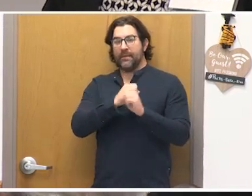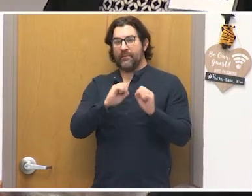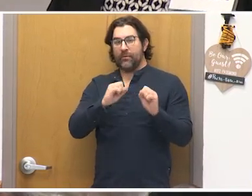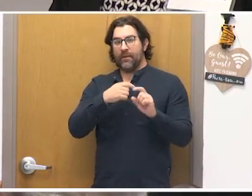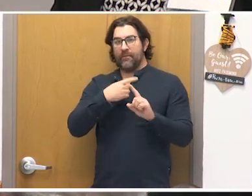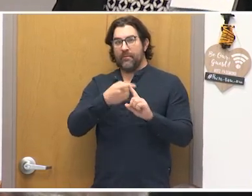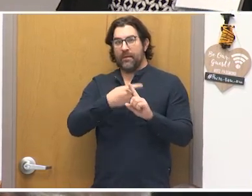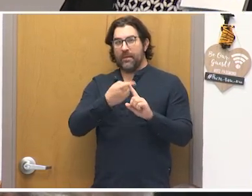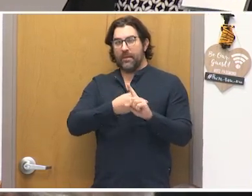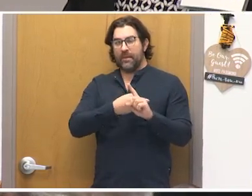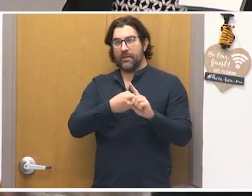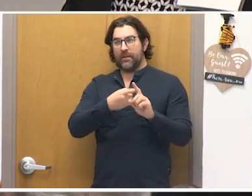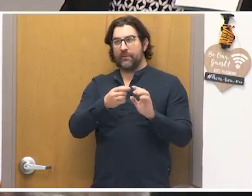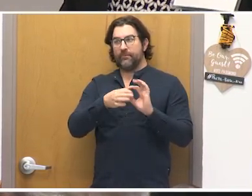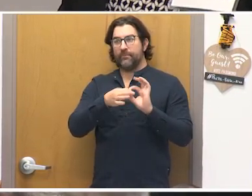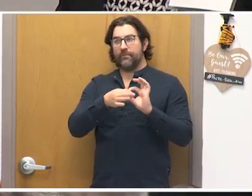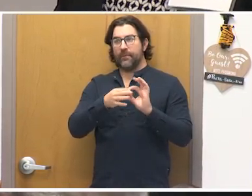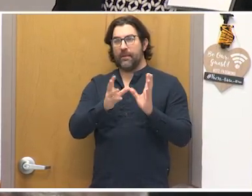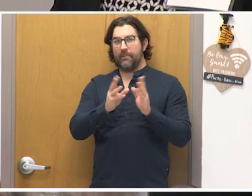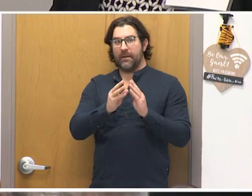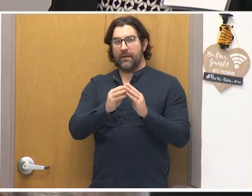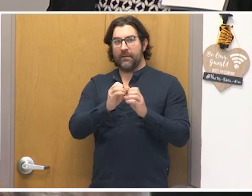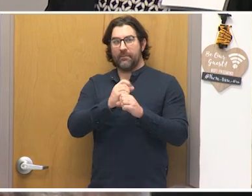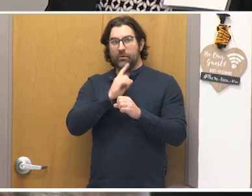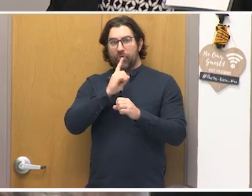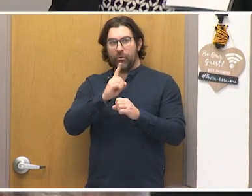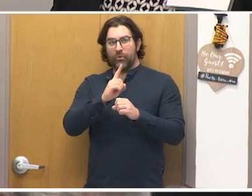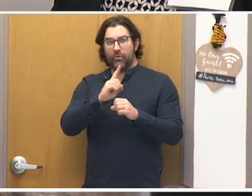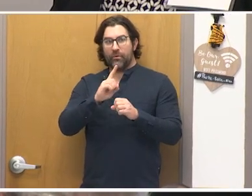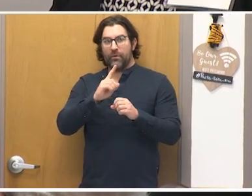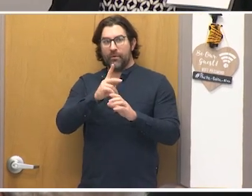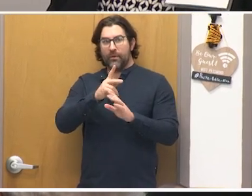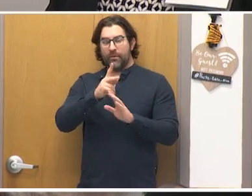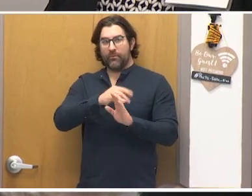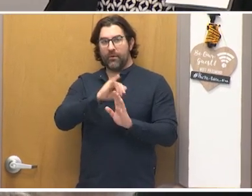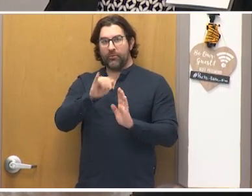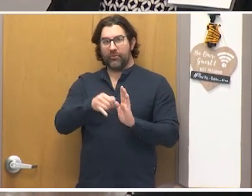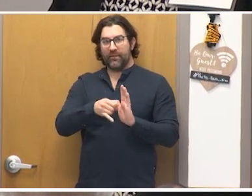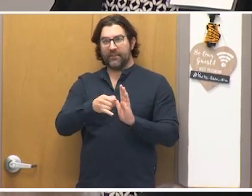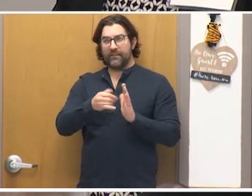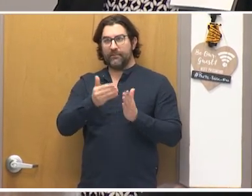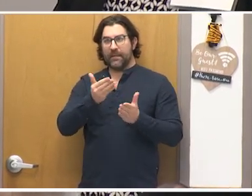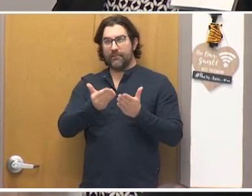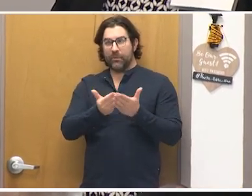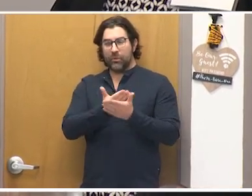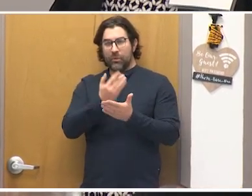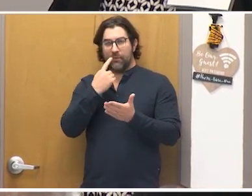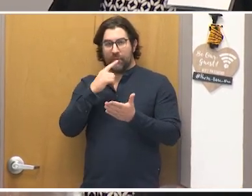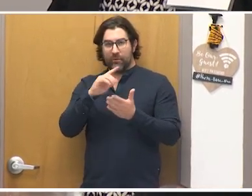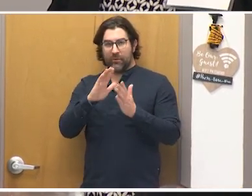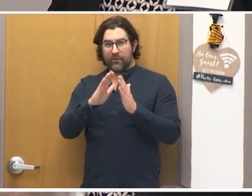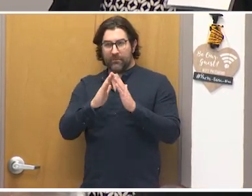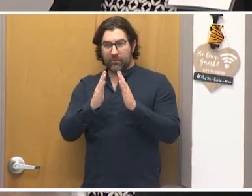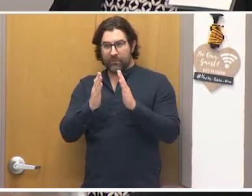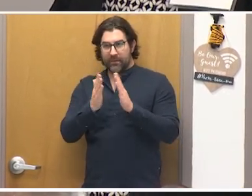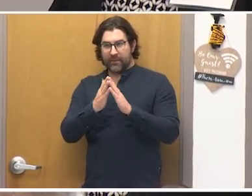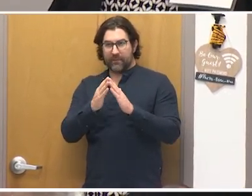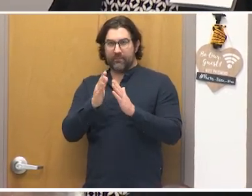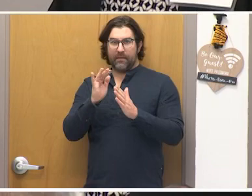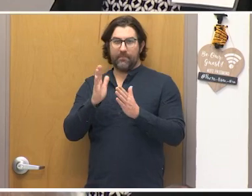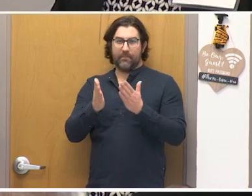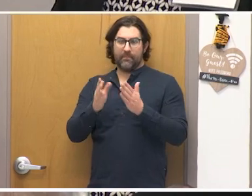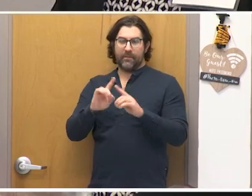coordination meeting with them to make sure that any of our projects that may be new for the community, whether it's a different